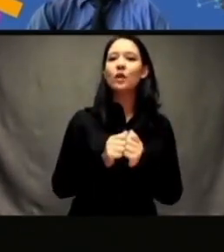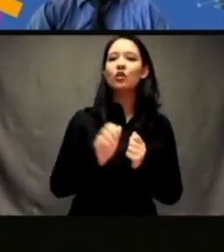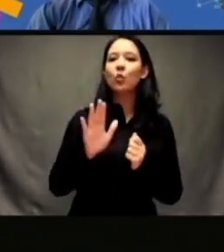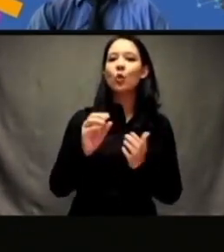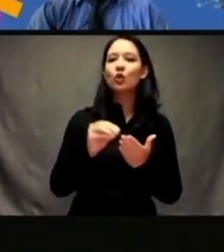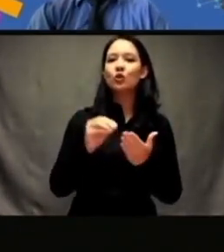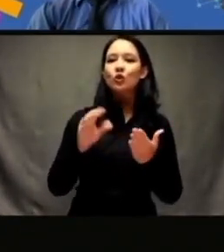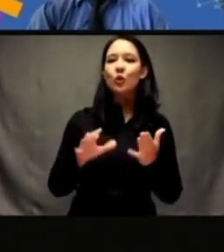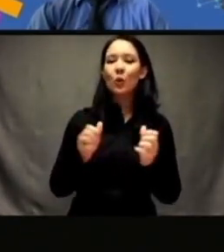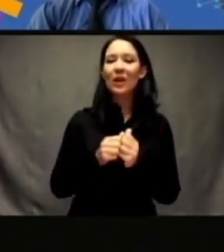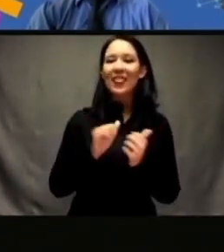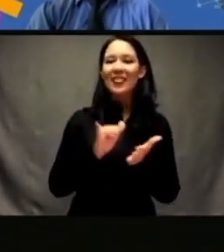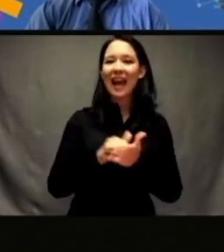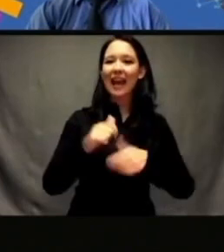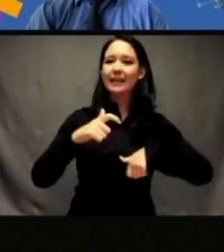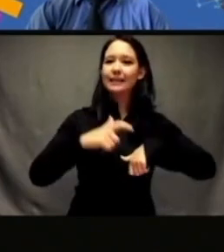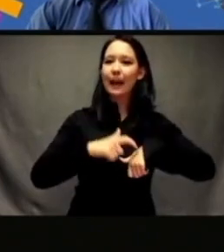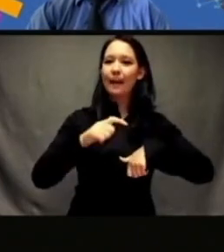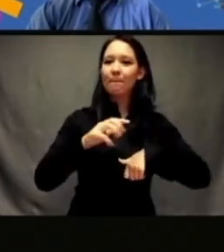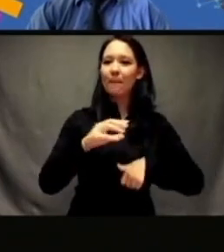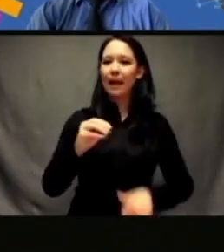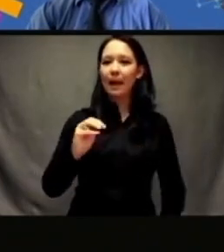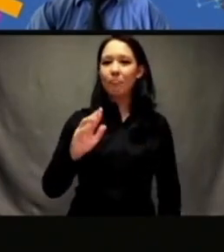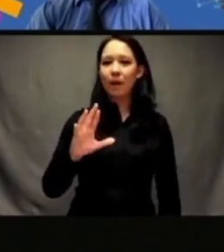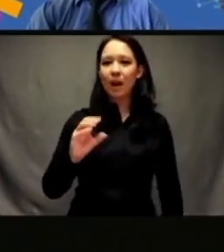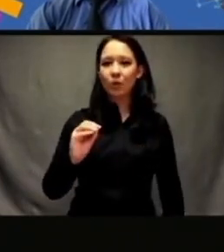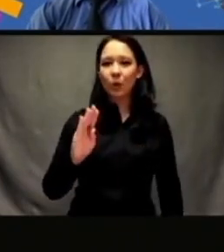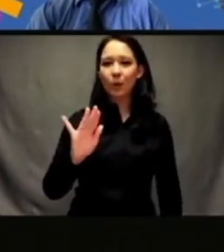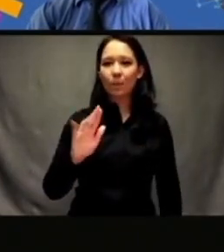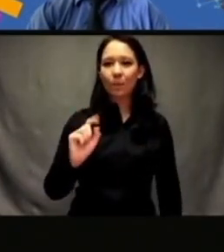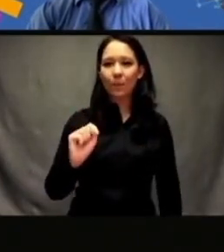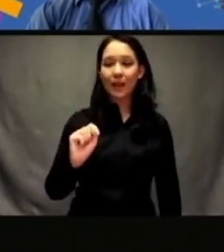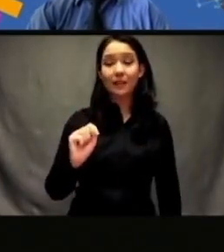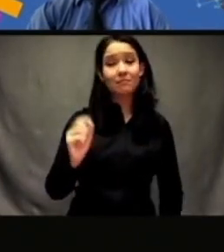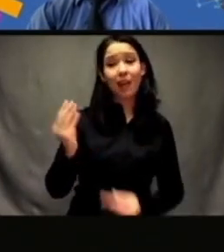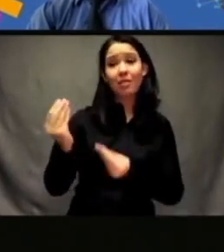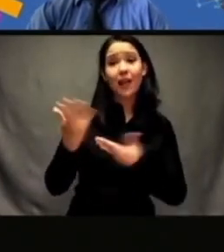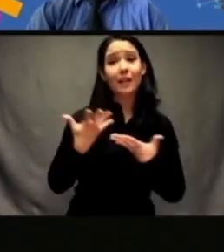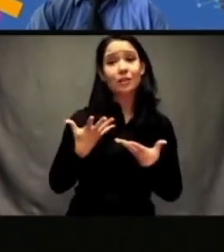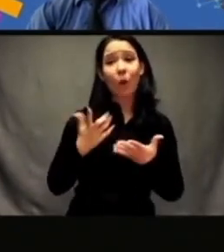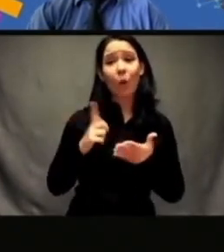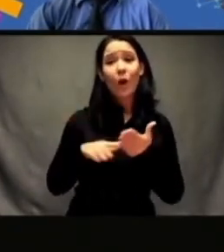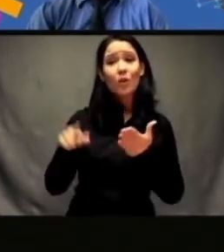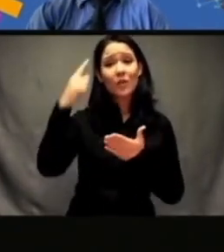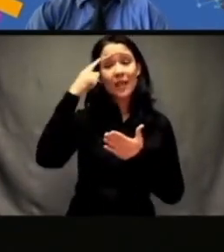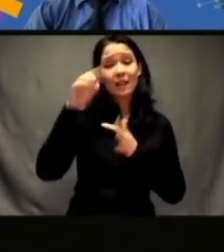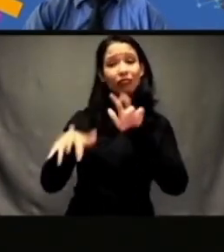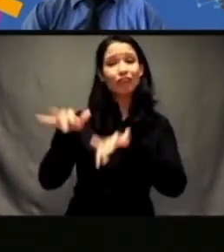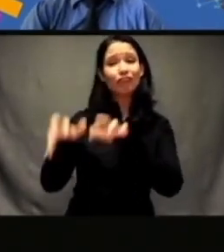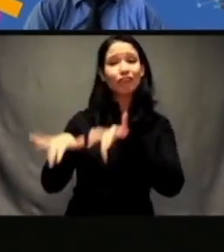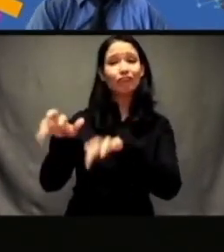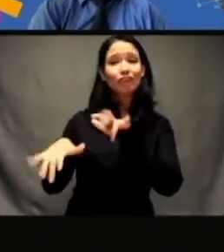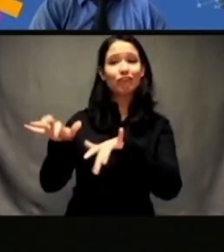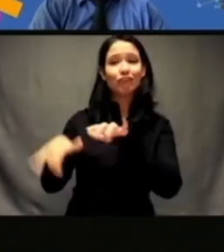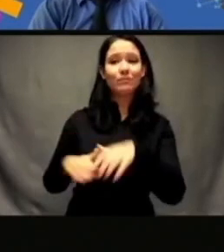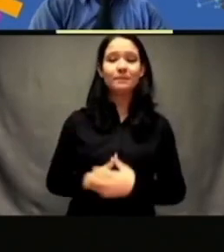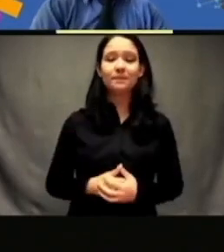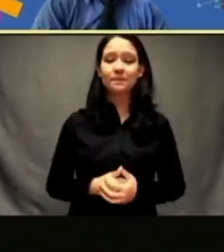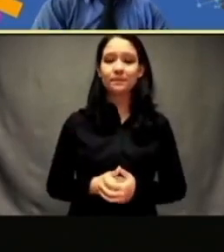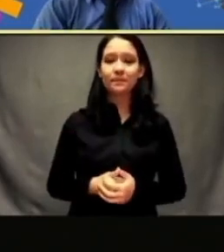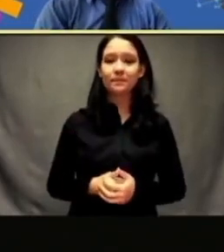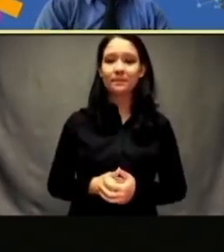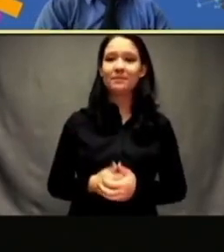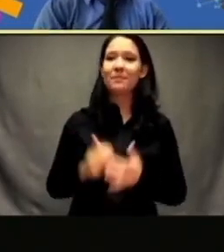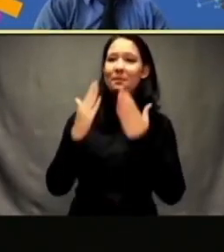this time and microbit? Let us know what you think in the chat. And